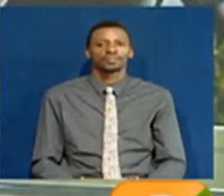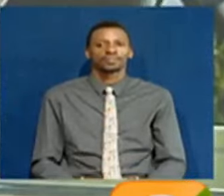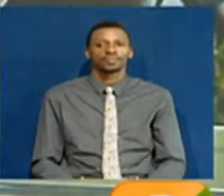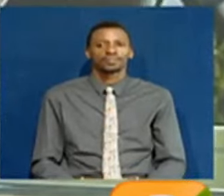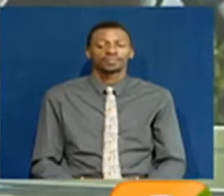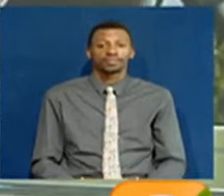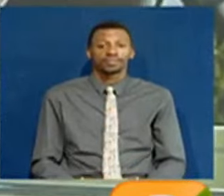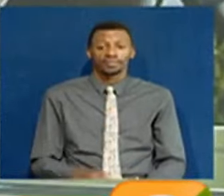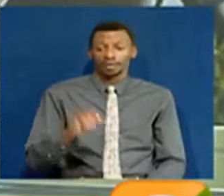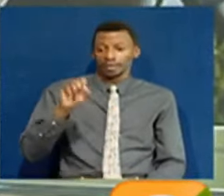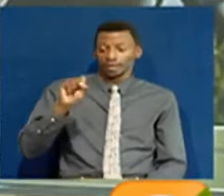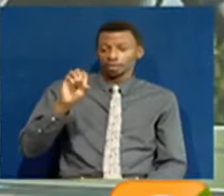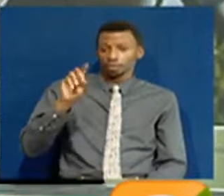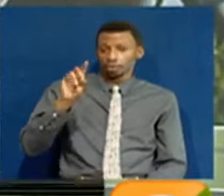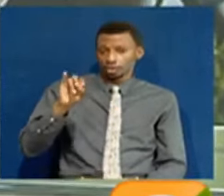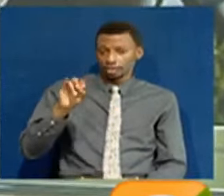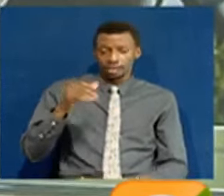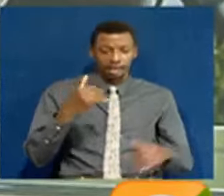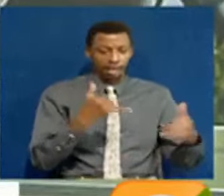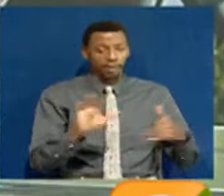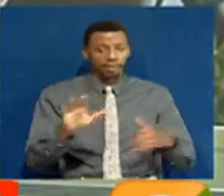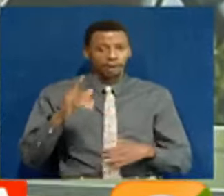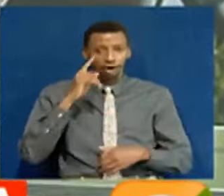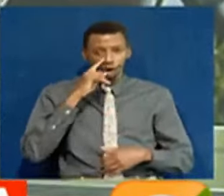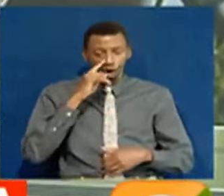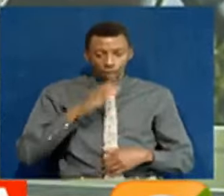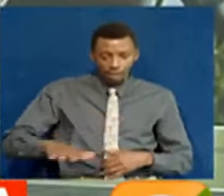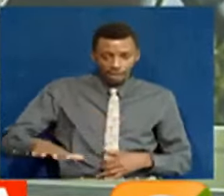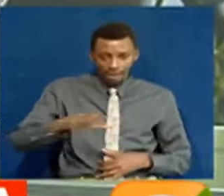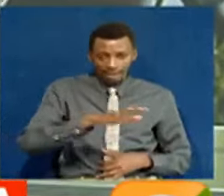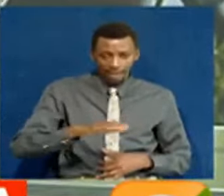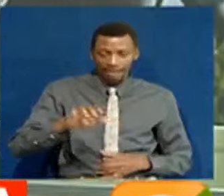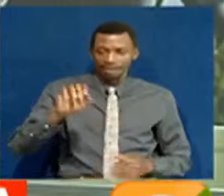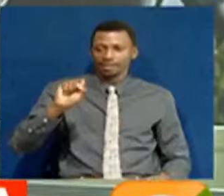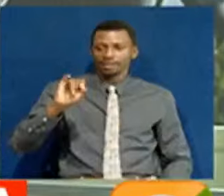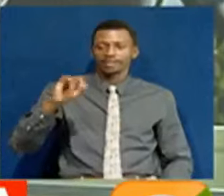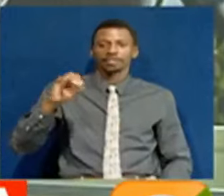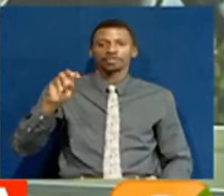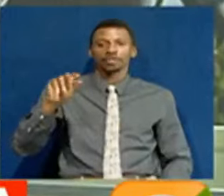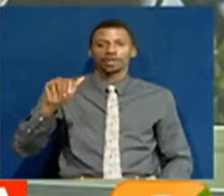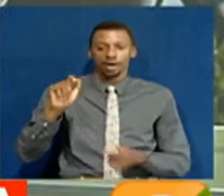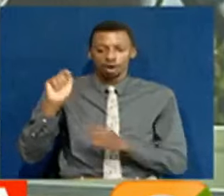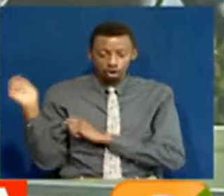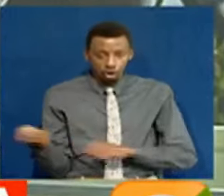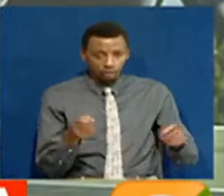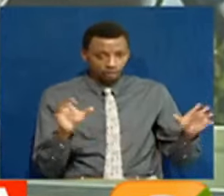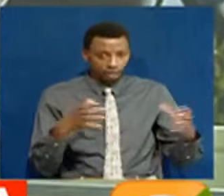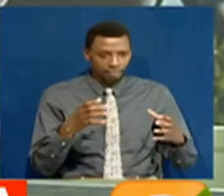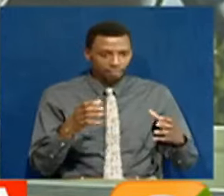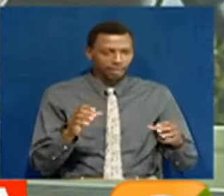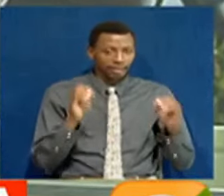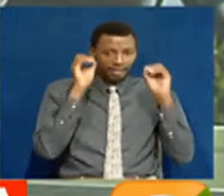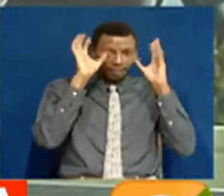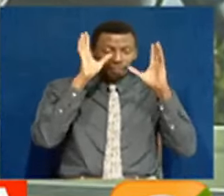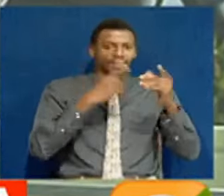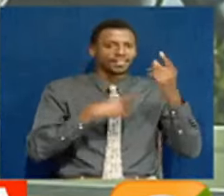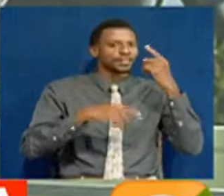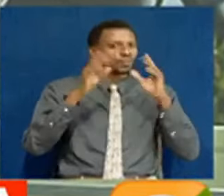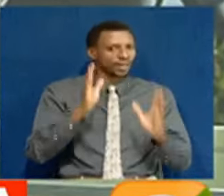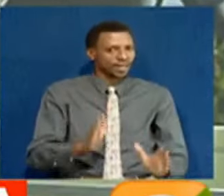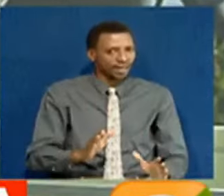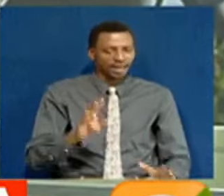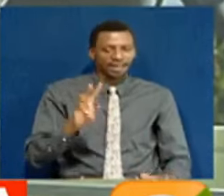and Tsevi Soni playing at his home course at the Sigona Golf Club is a surprise winner of the 2024 NCBA Kenya